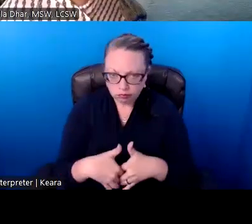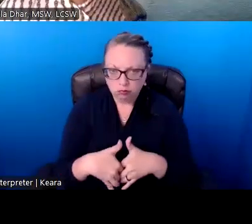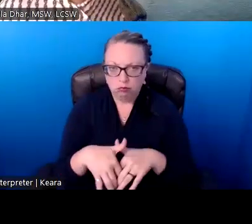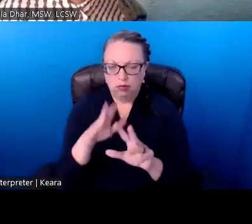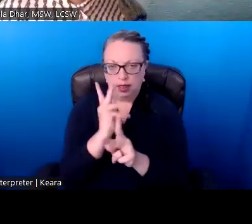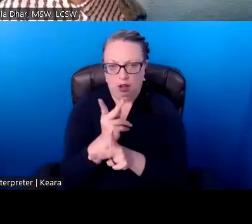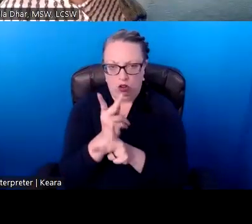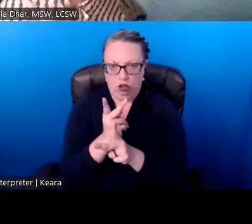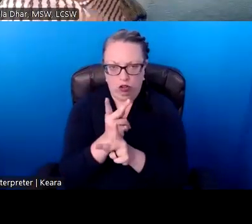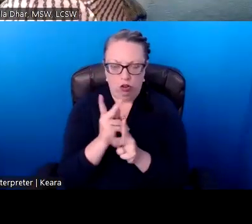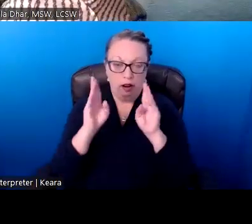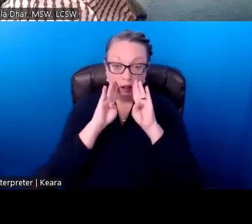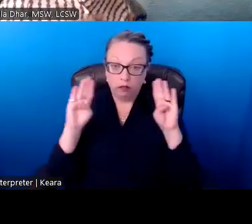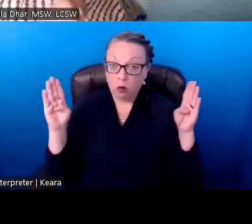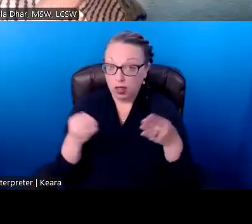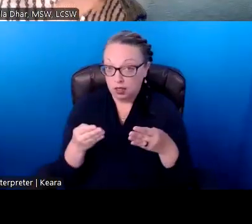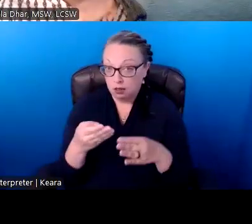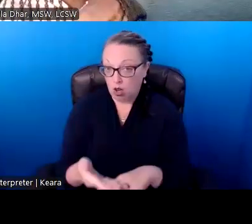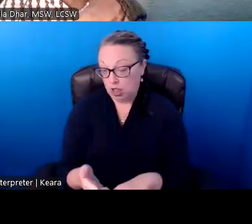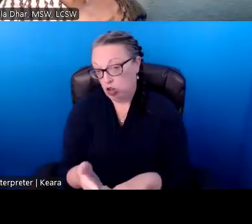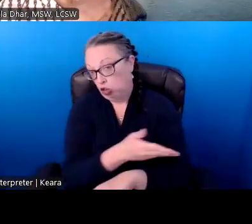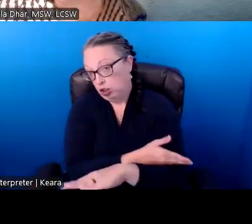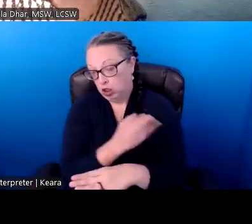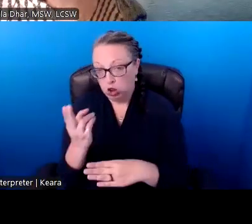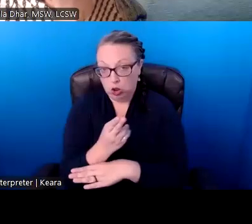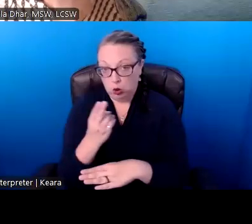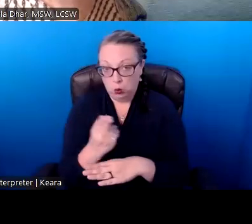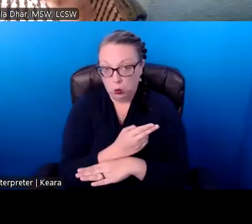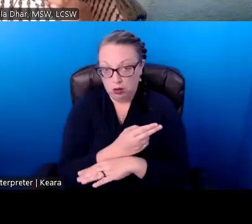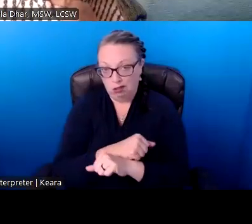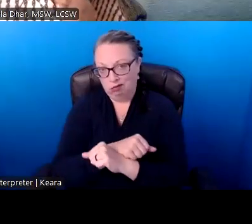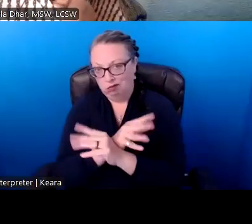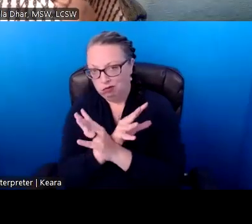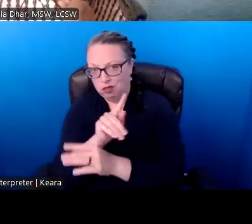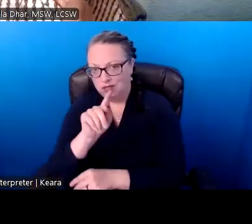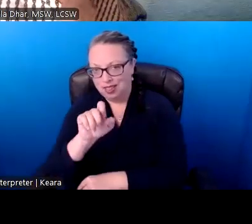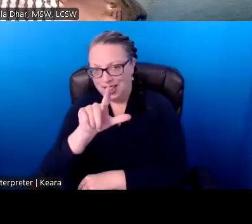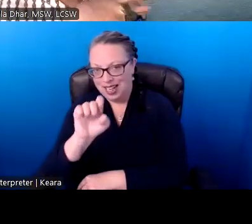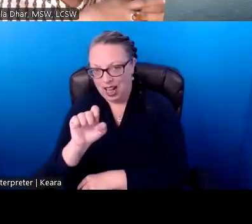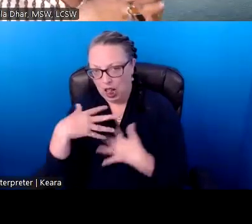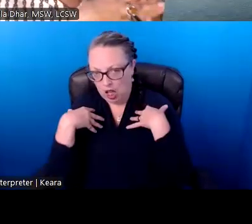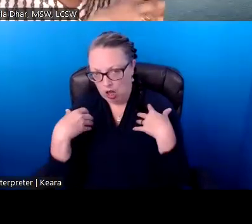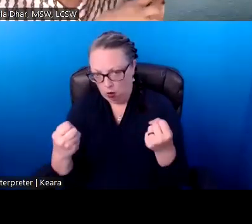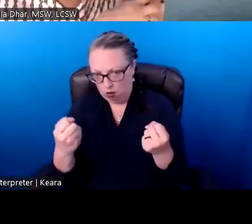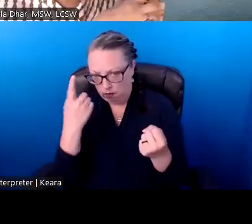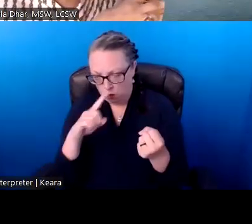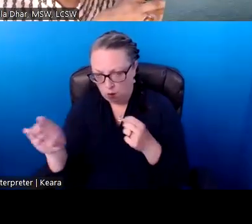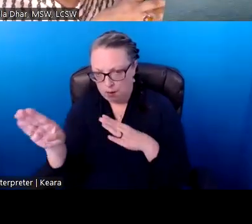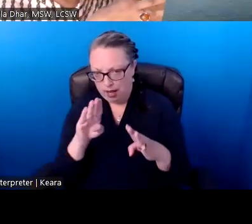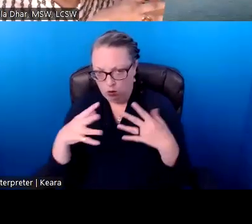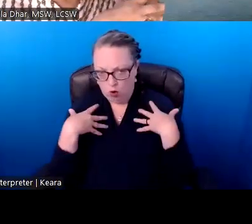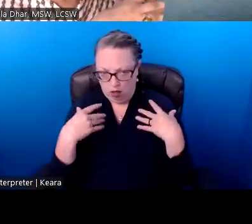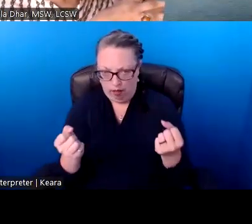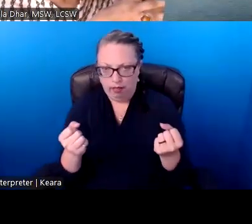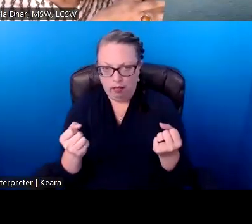on increasing the utilization of telehealth for behavioral health to close that access